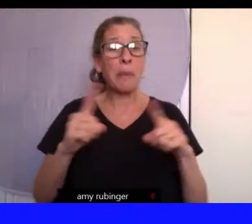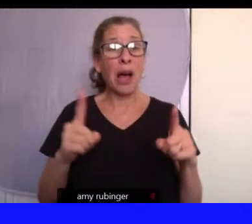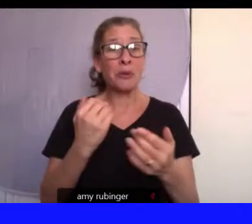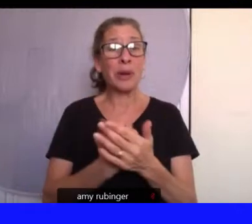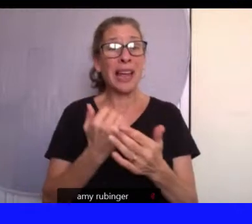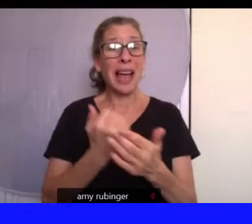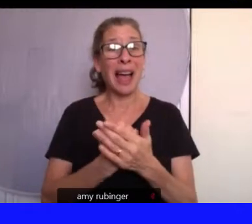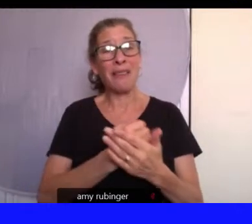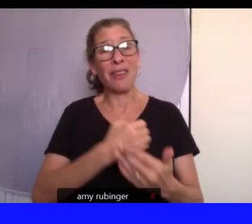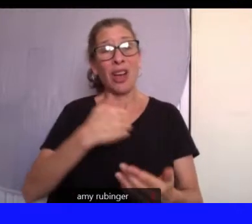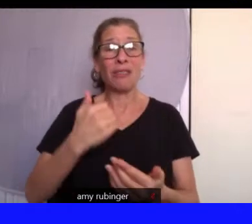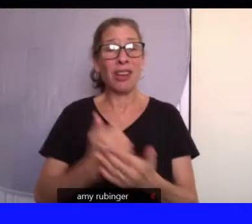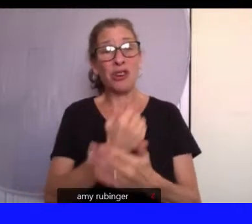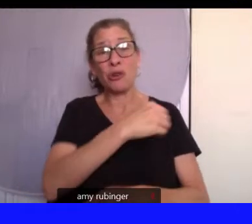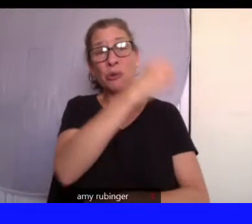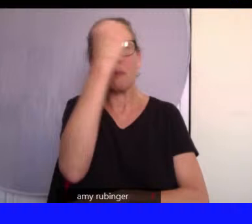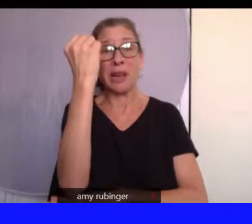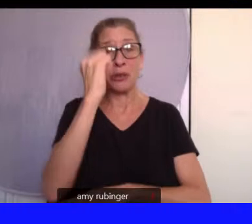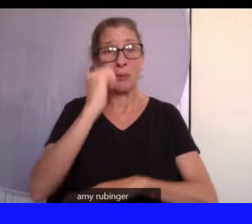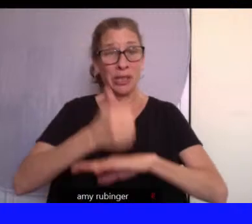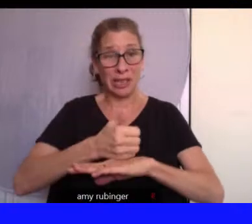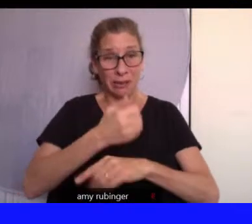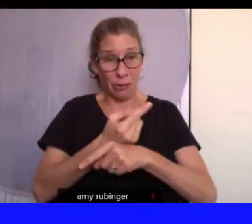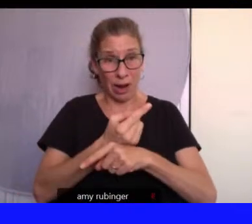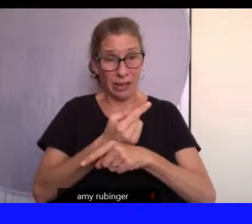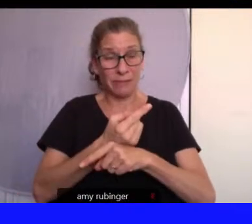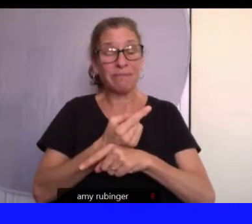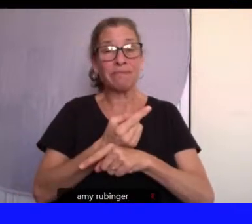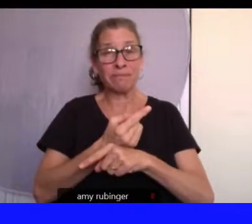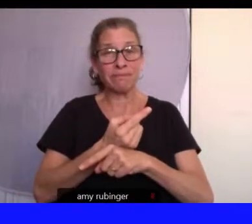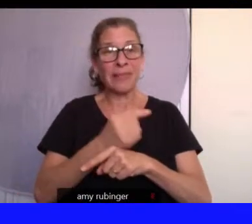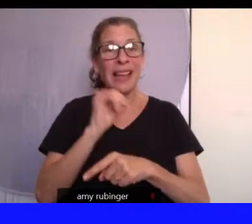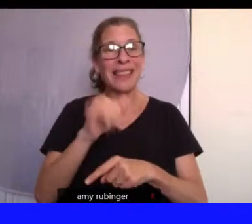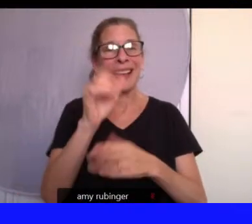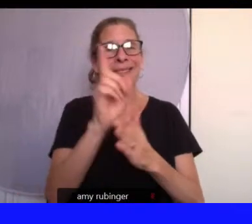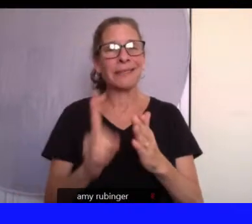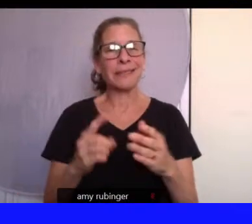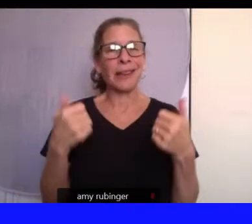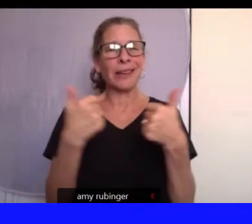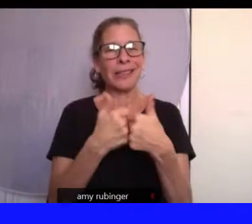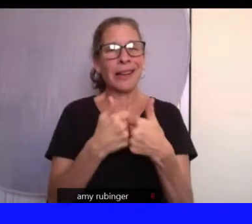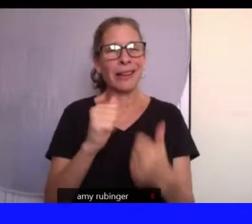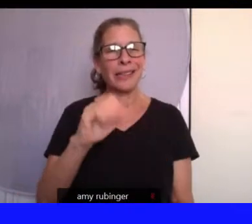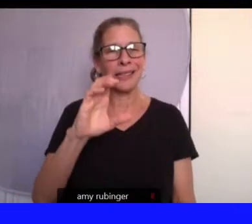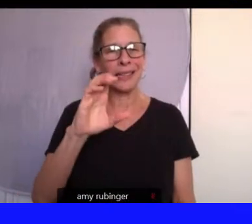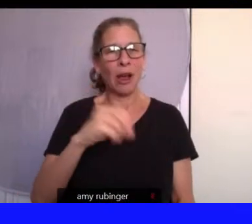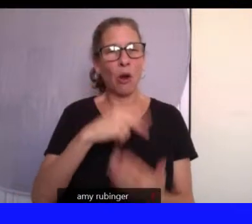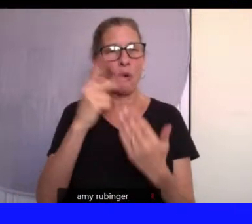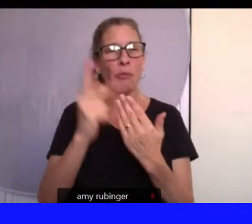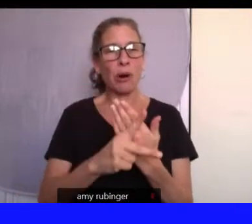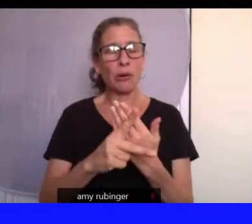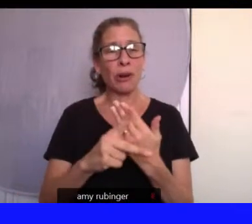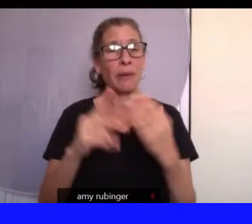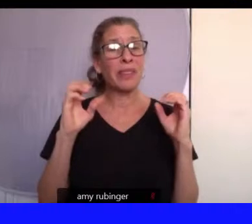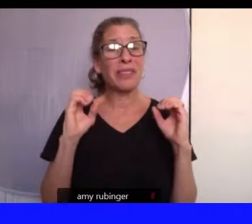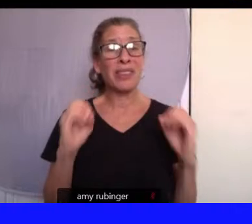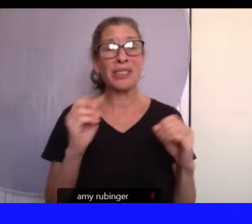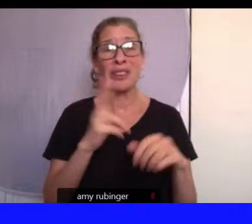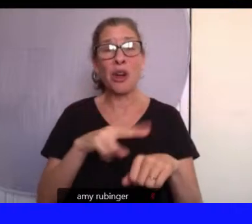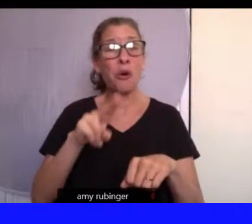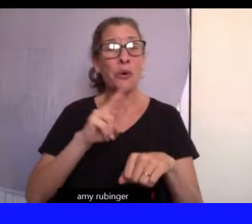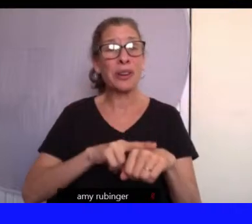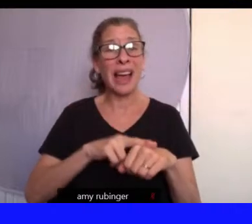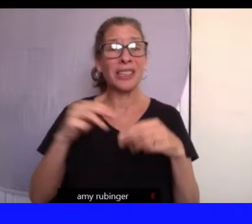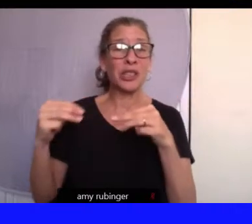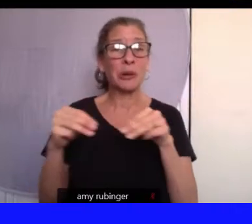our patients are becoming more complex, so 40% increase in CMI, so you spend a lot more money on them, but they only